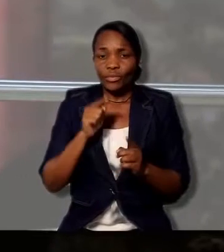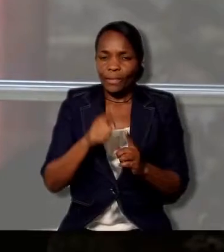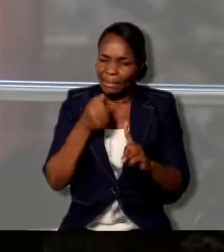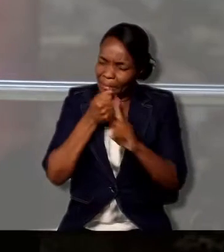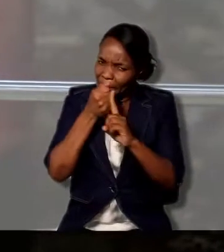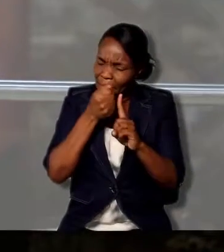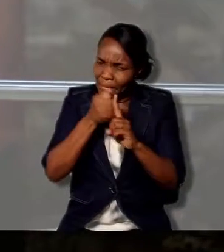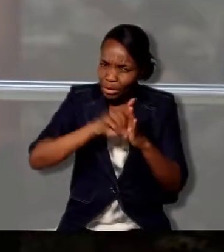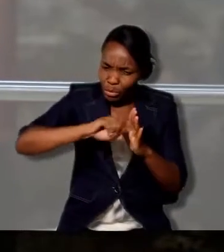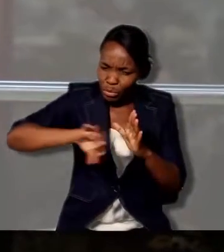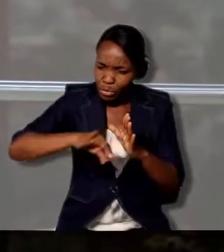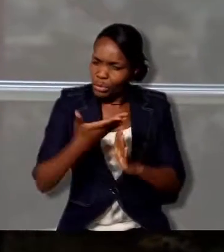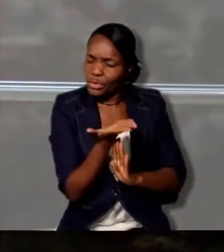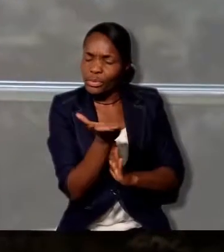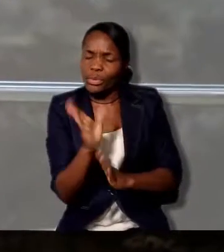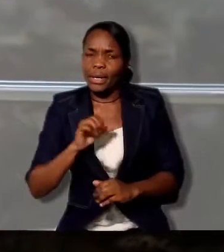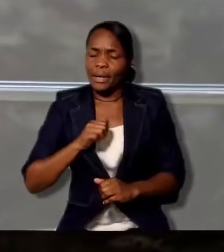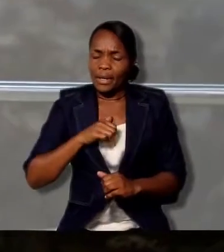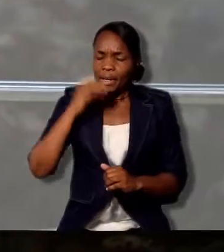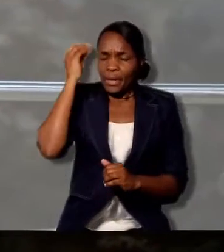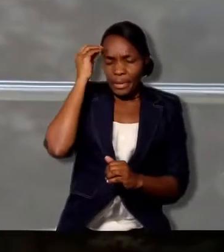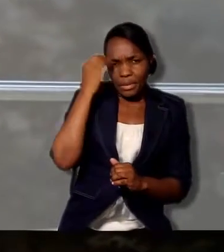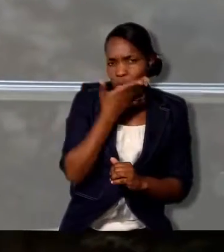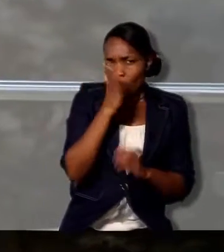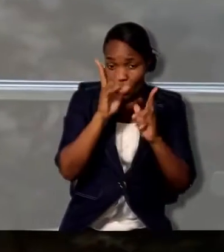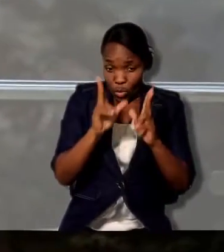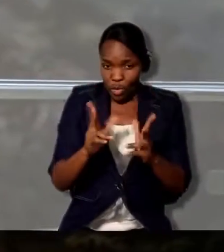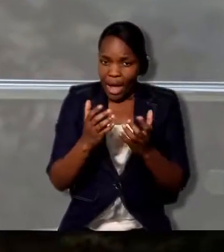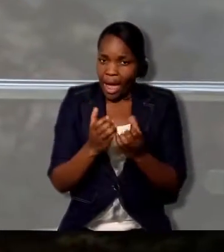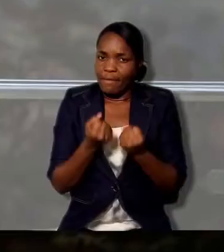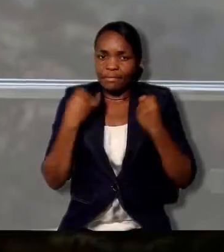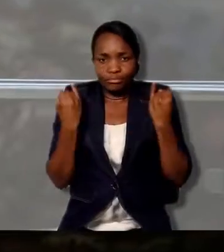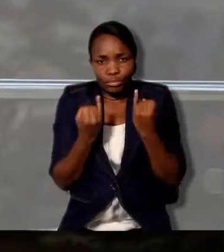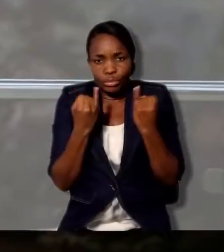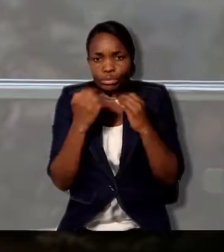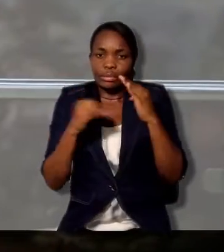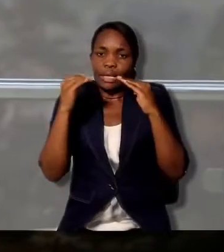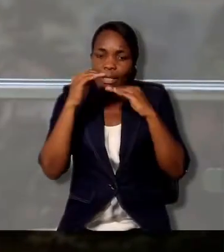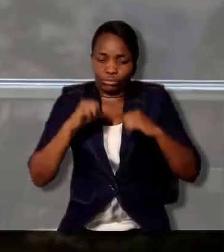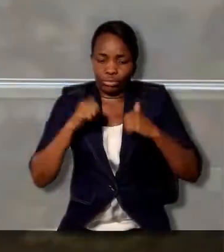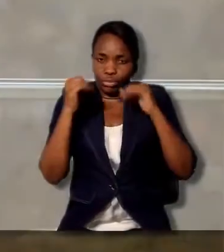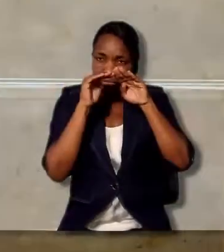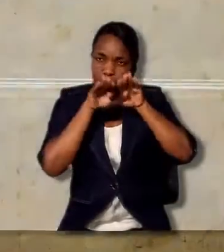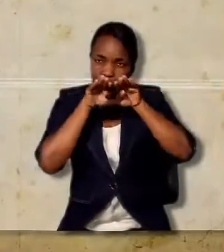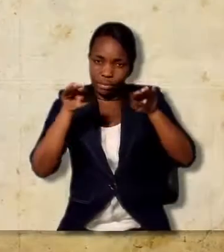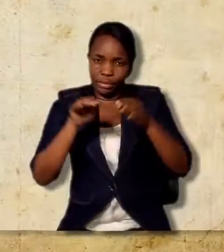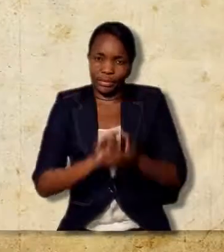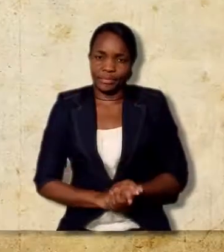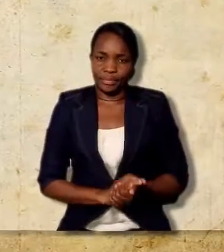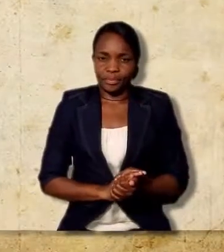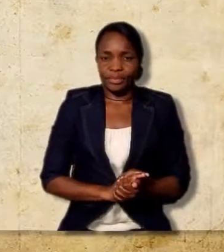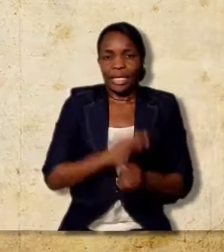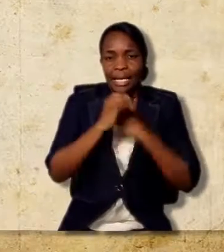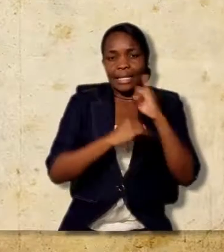strives to eradicate all diseases and to ensure that all people enjoy the highest possible standards of health.